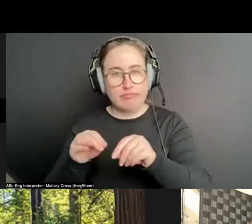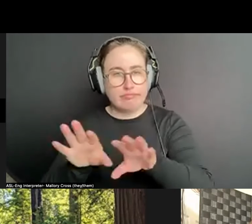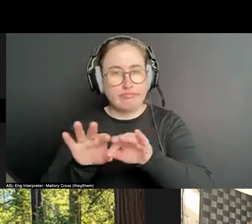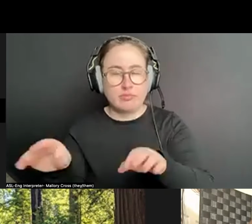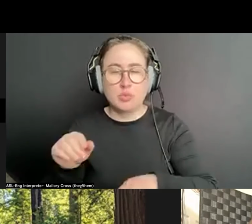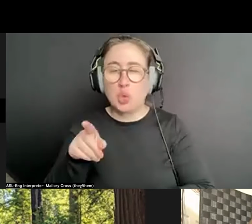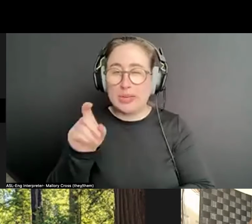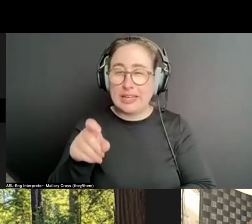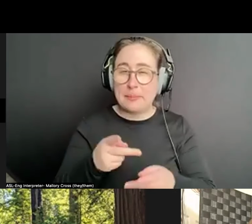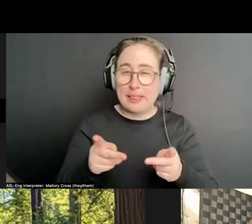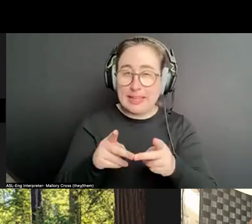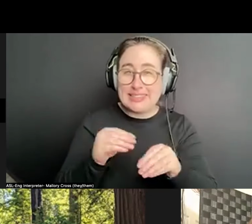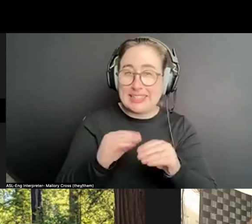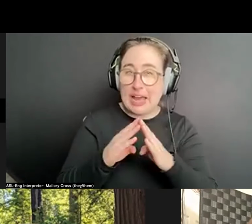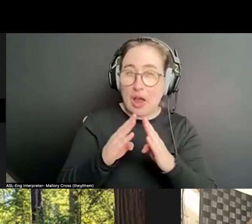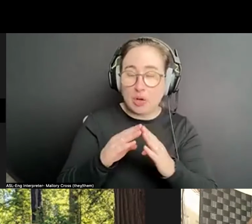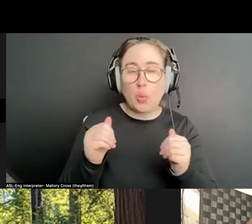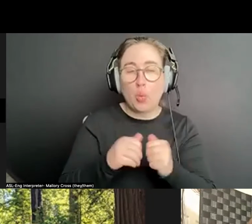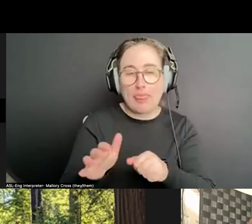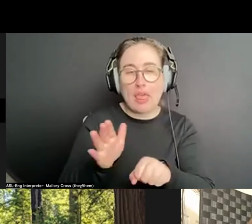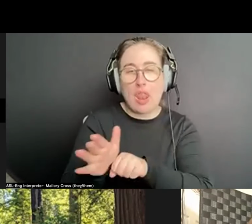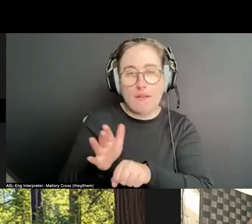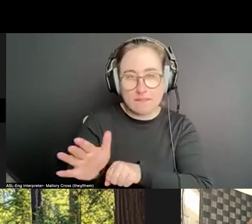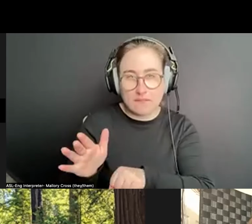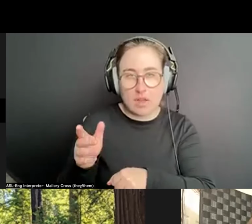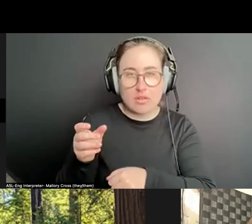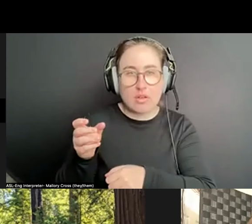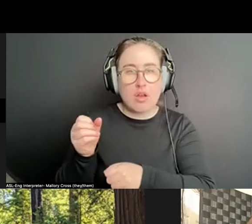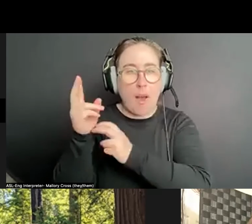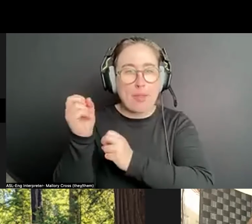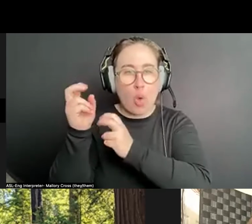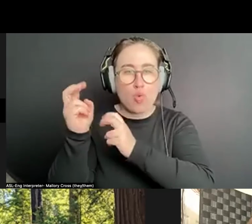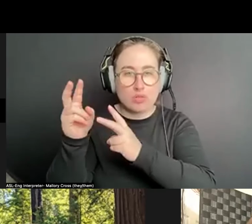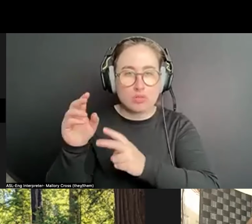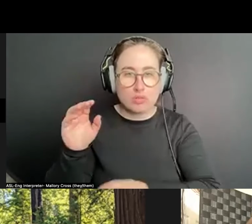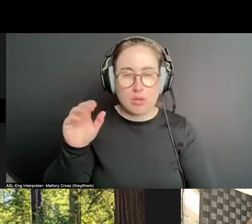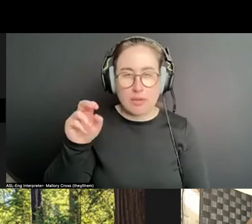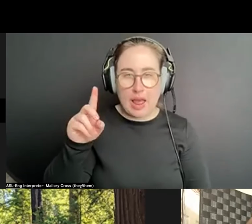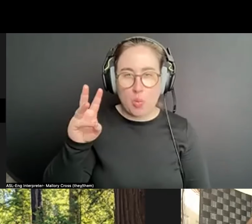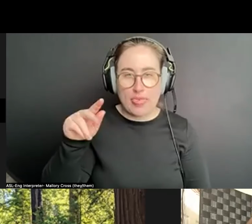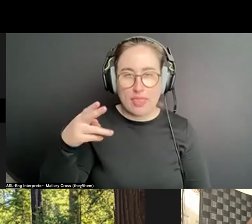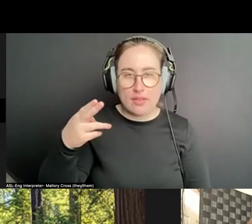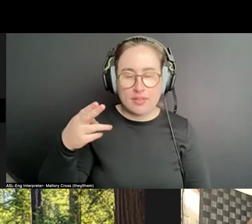need a place in town with enough upload bandwidth to be able to take,